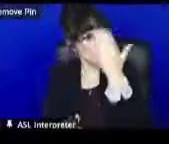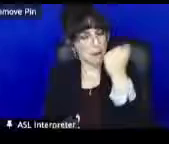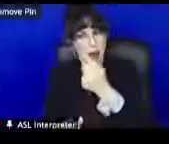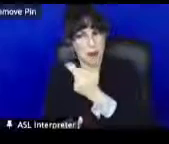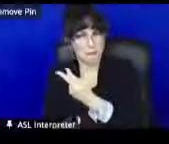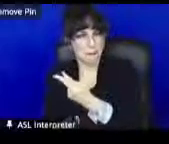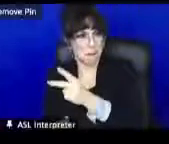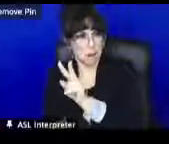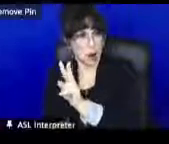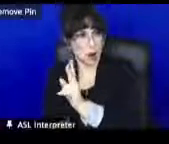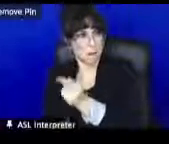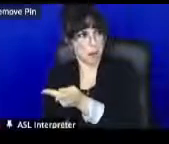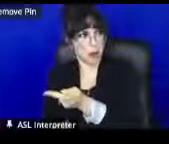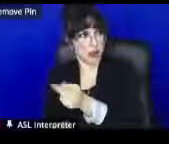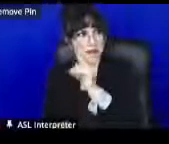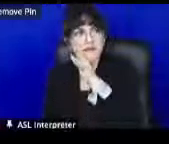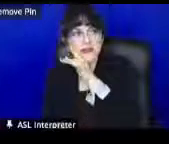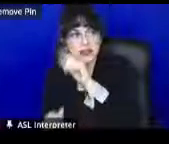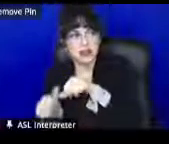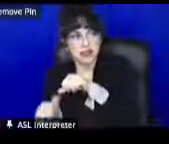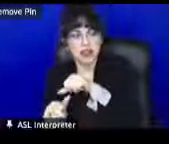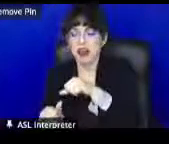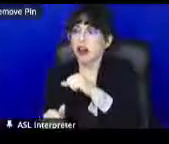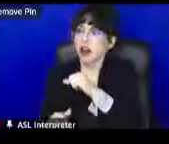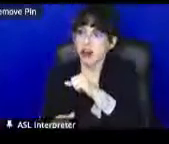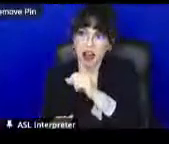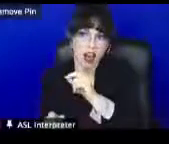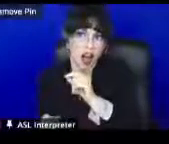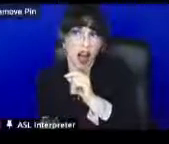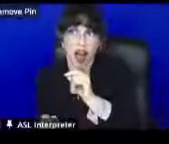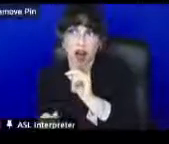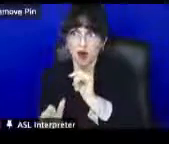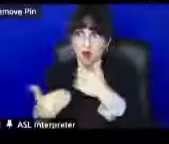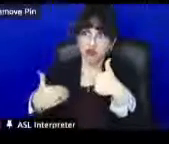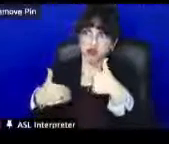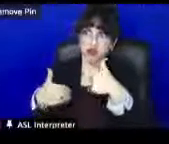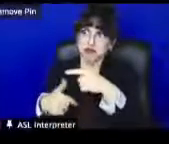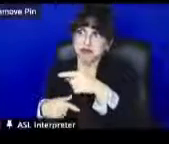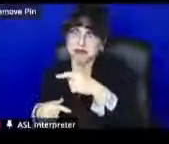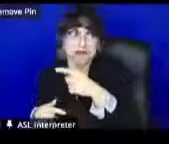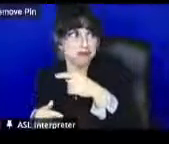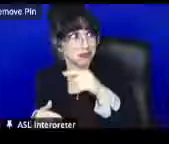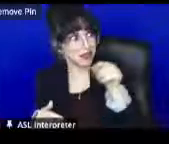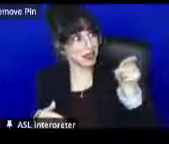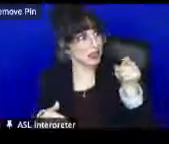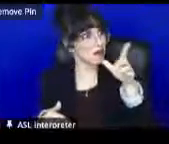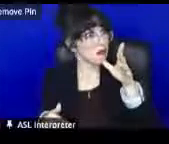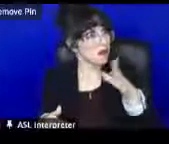these modern women, because there she was, they thought postpartum,